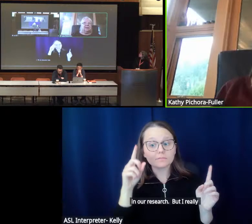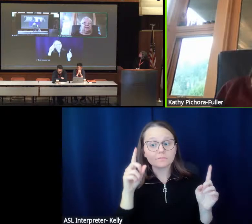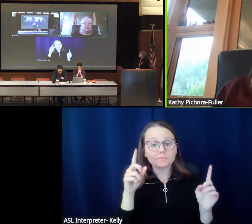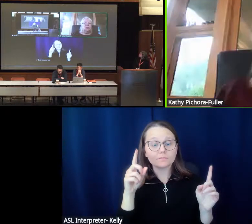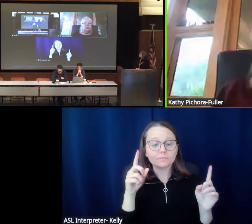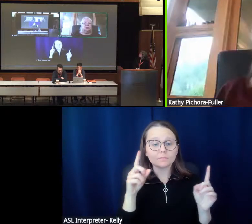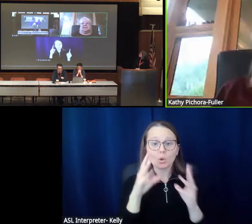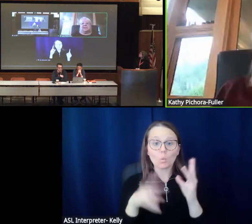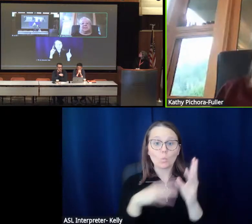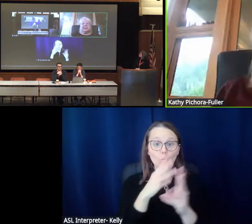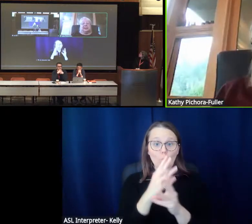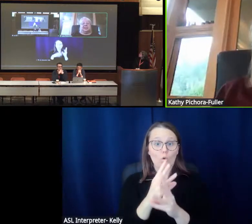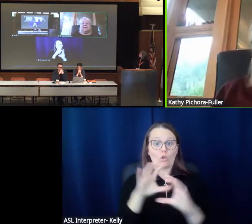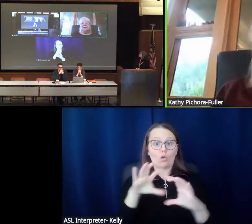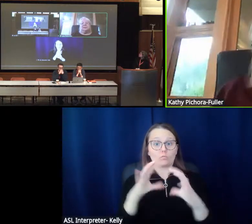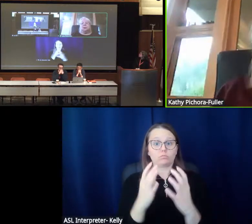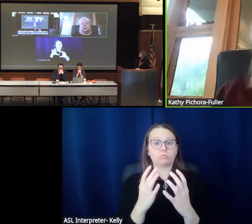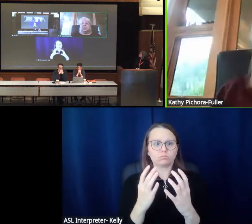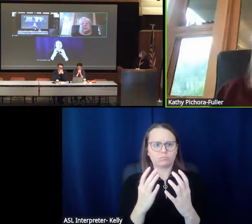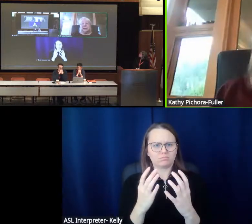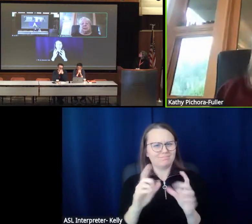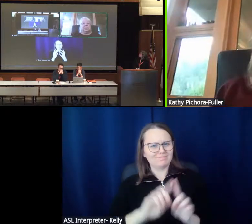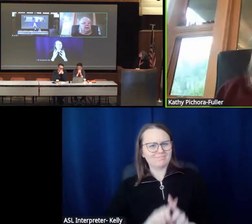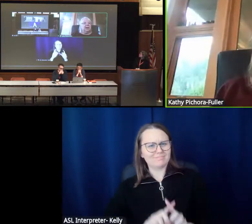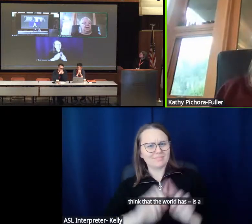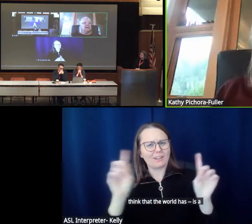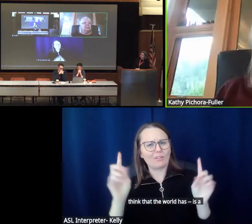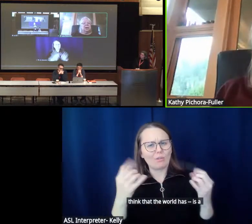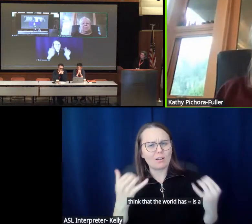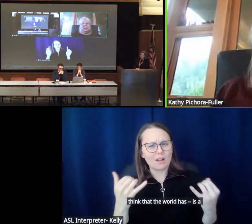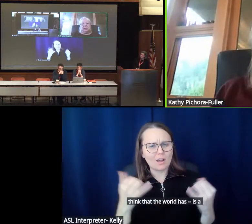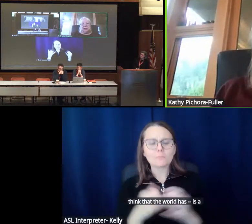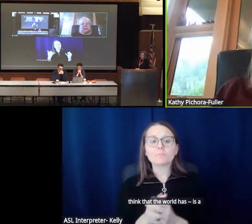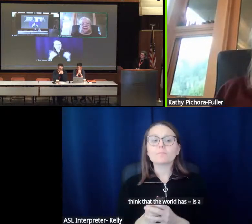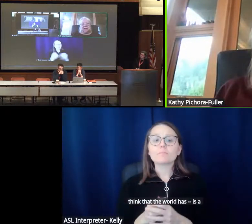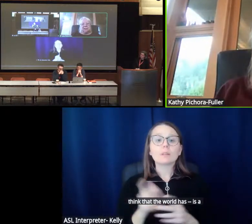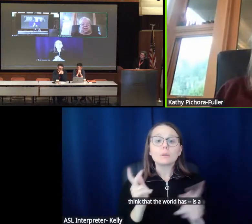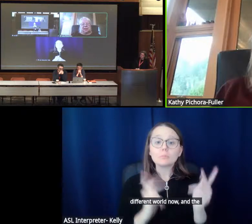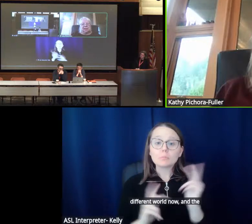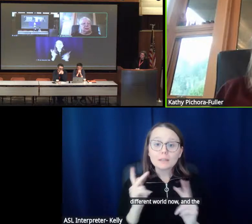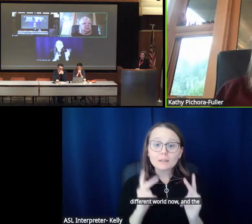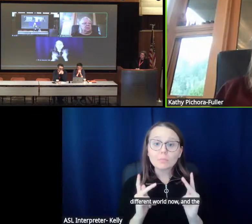the world is a different world now, and the population continues to